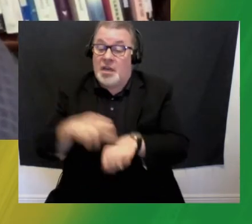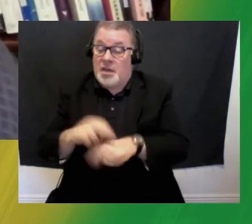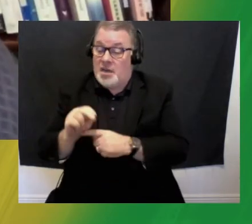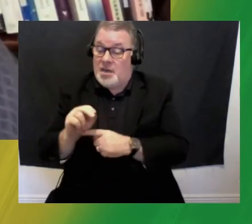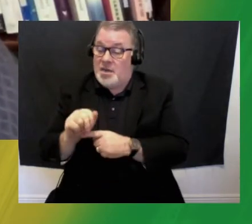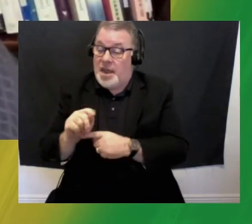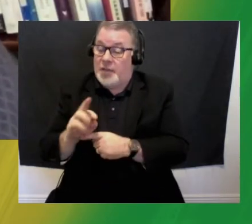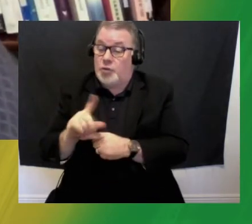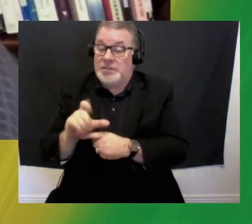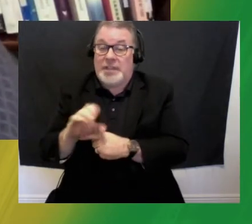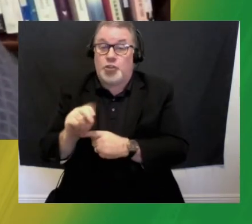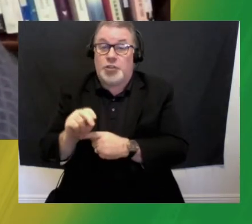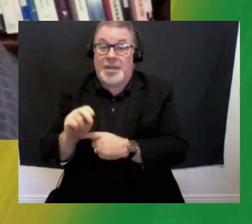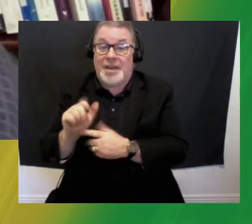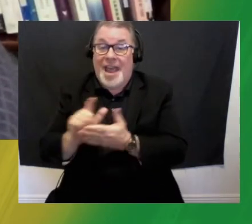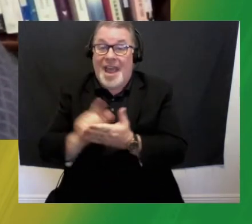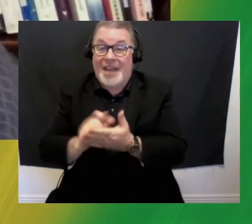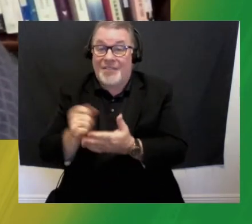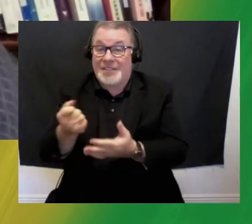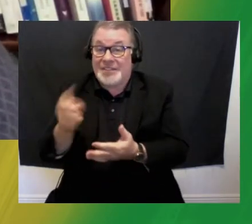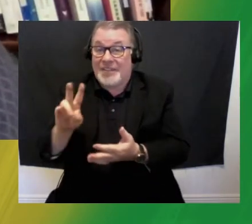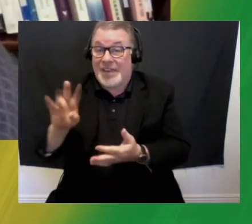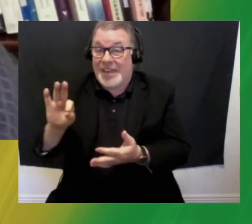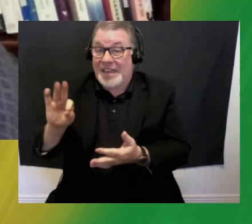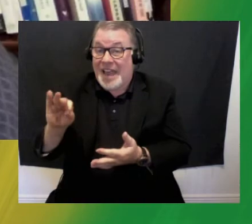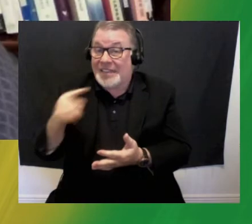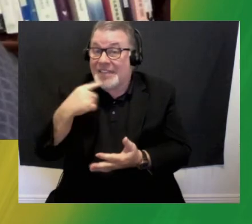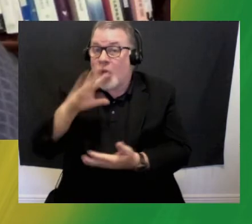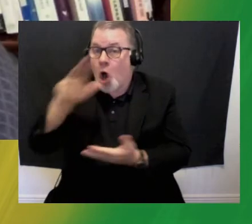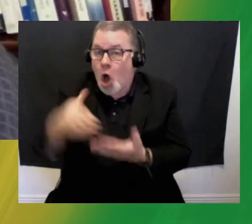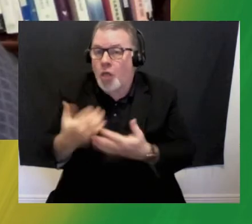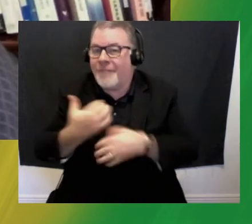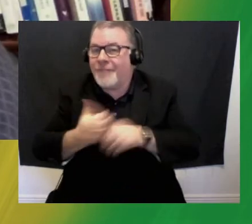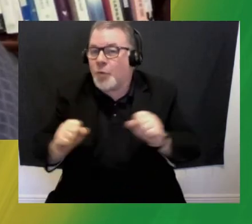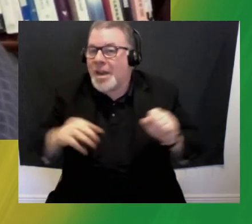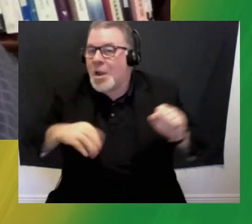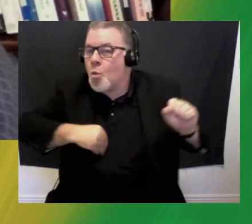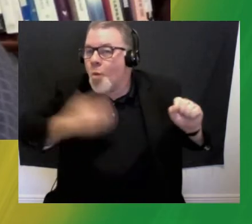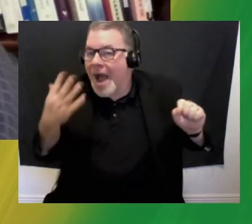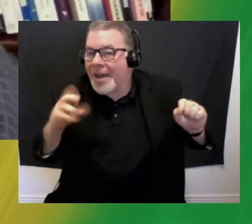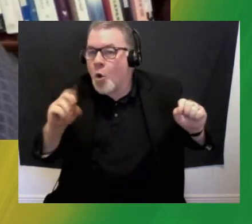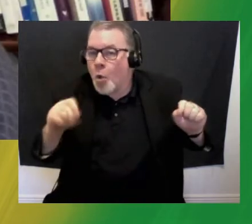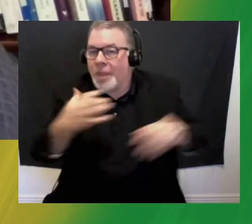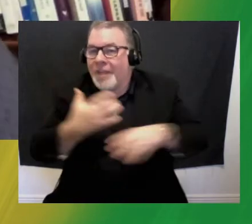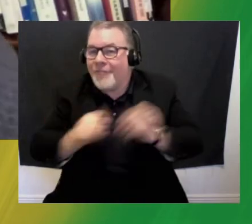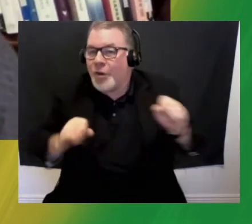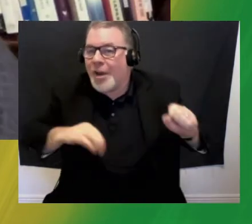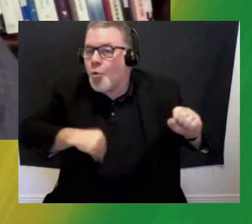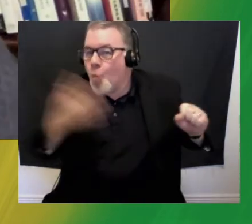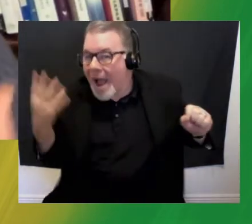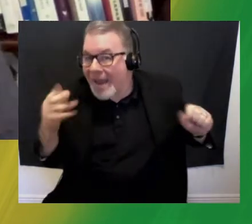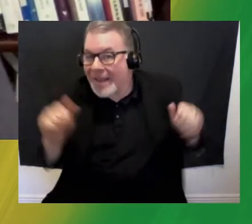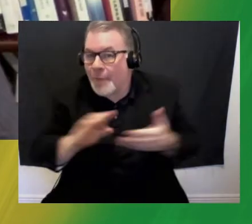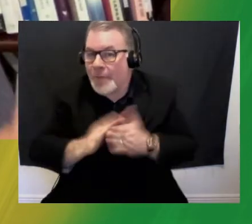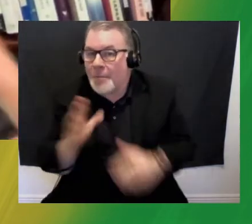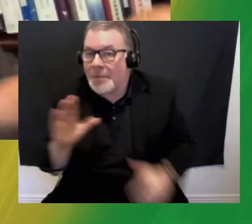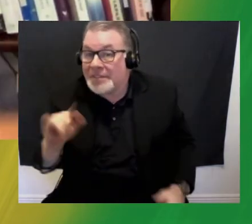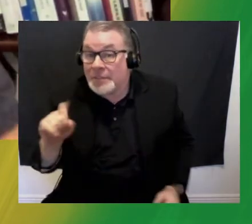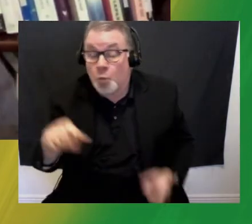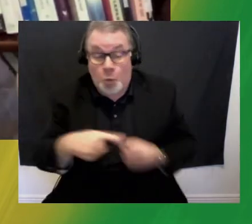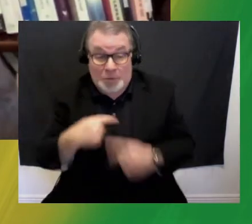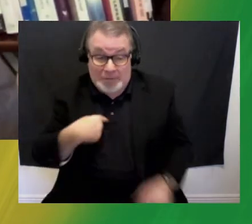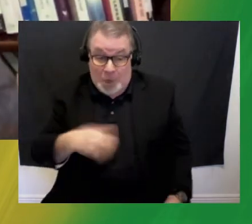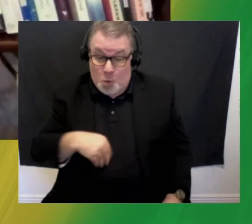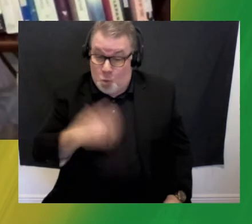of 1790. And what did it say? It said that all free white persons and only free white persons could be citizens. So when we say white supremacy